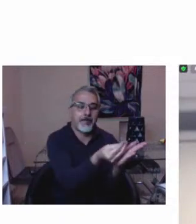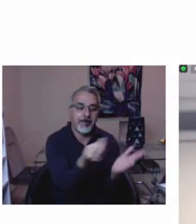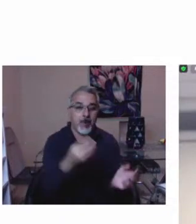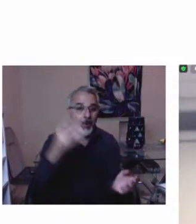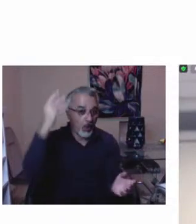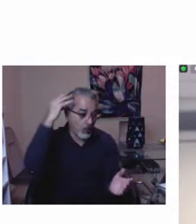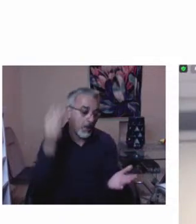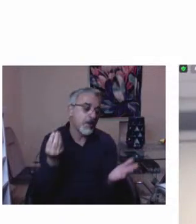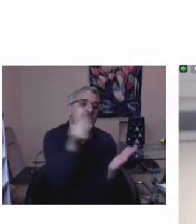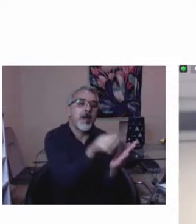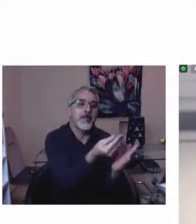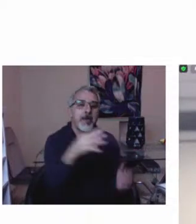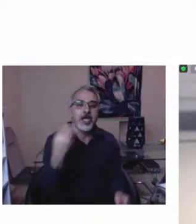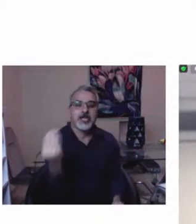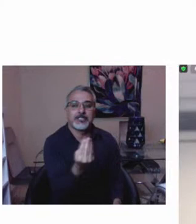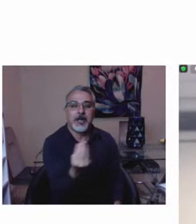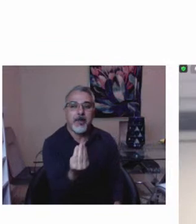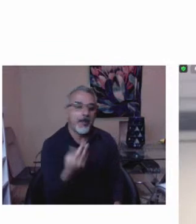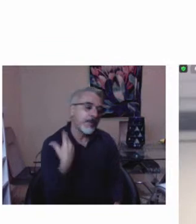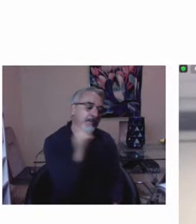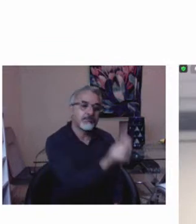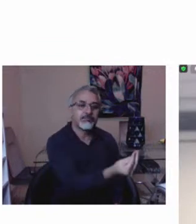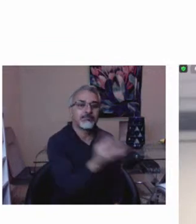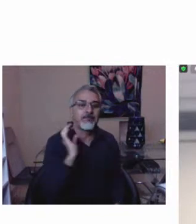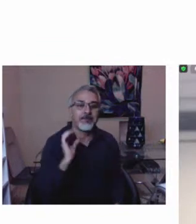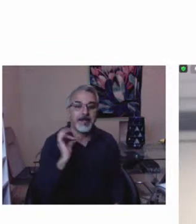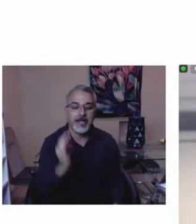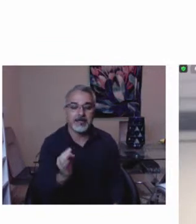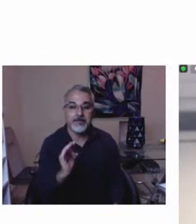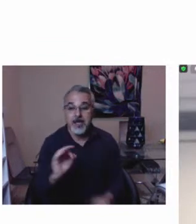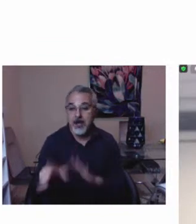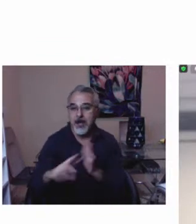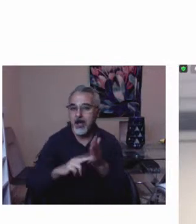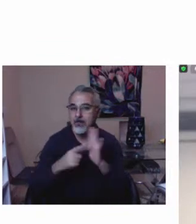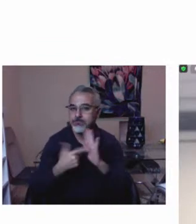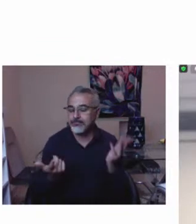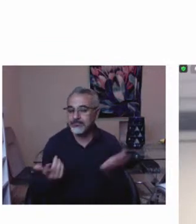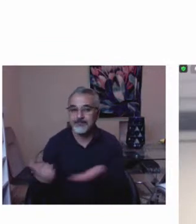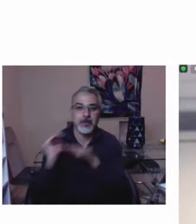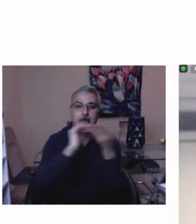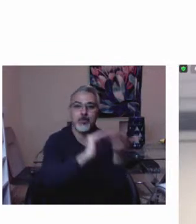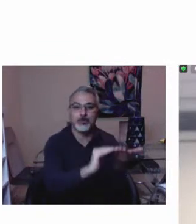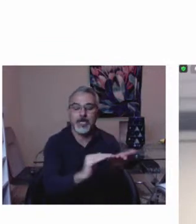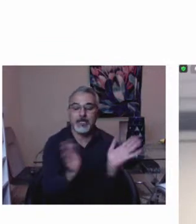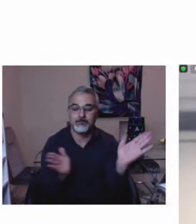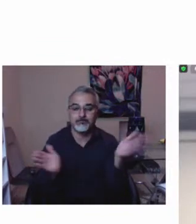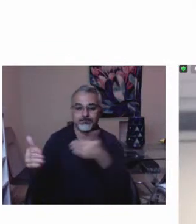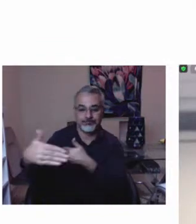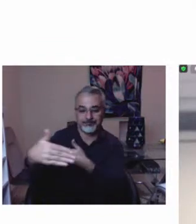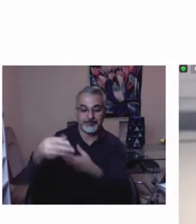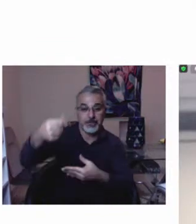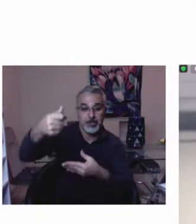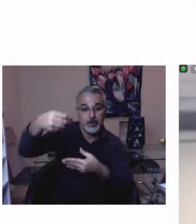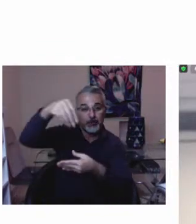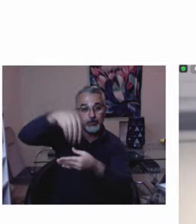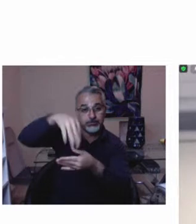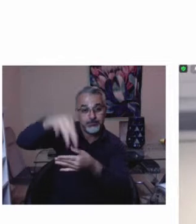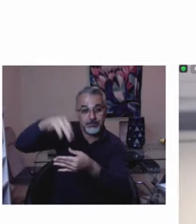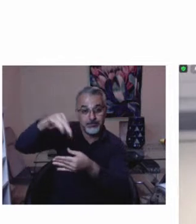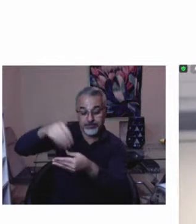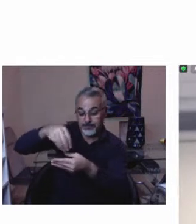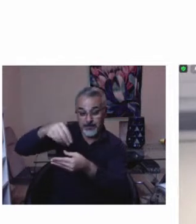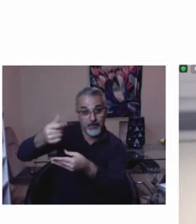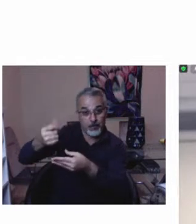to make their initiatives concrete. So maybe we need to have a specific connection